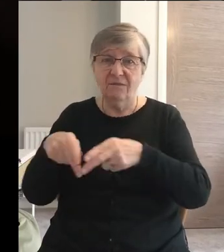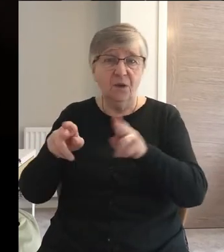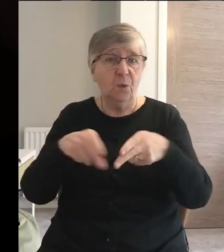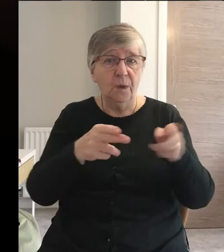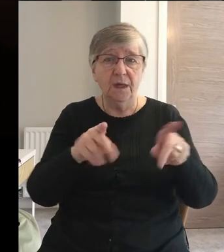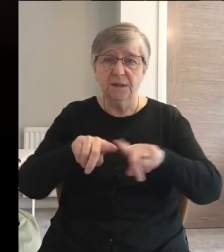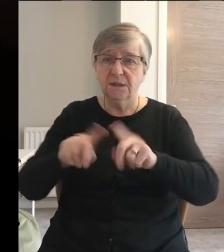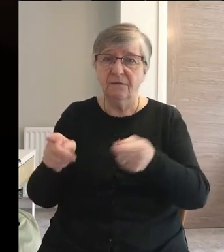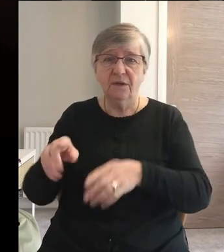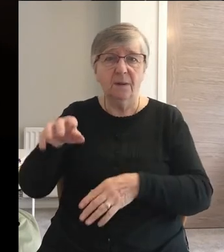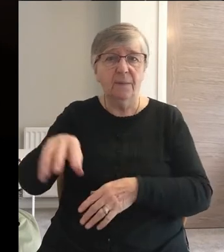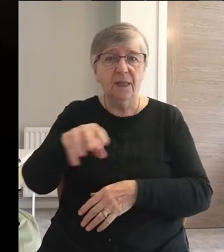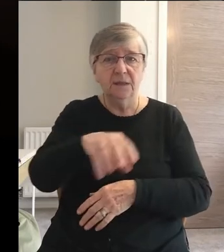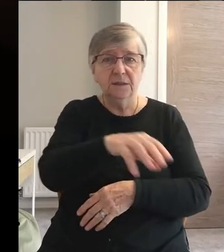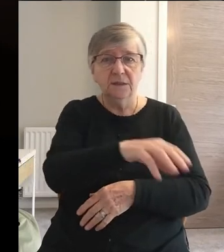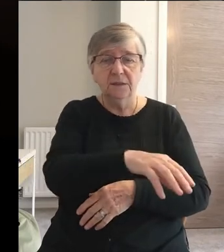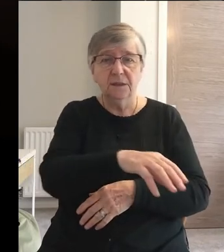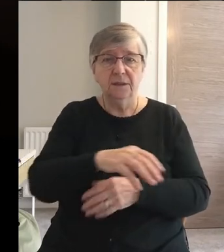places.